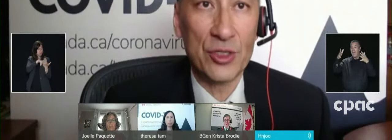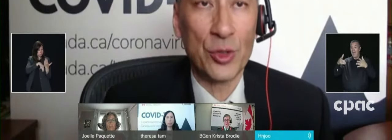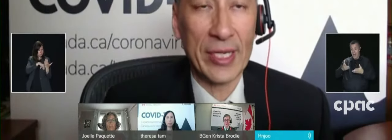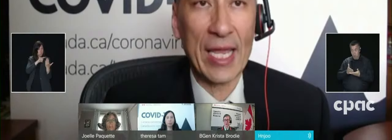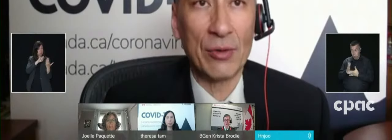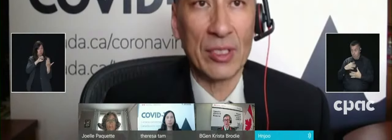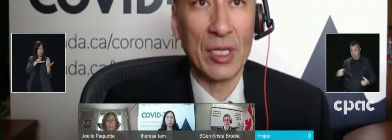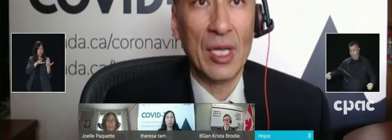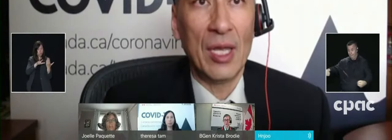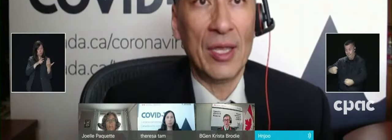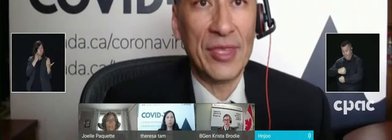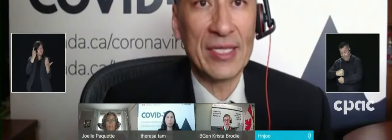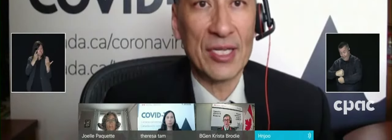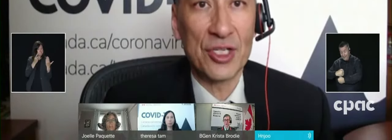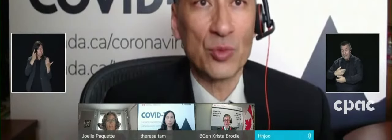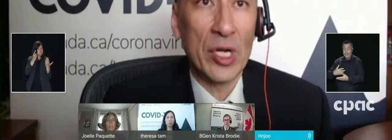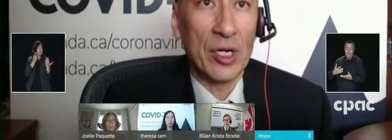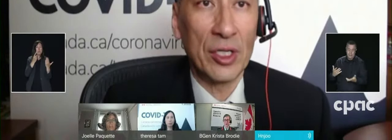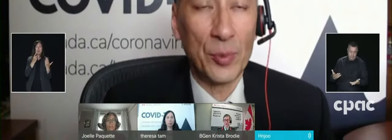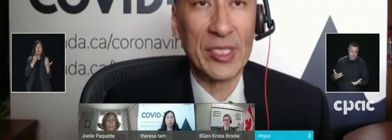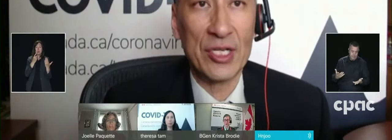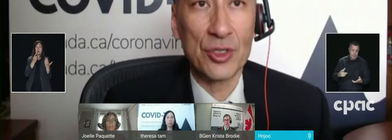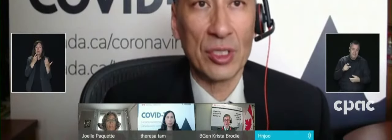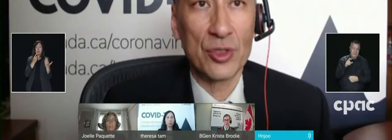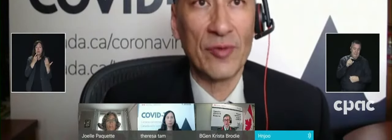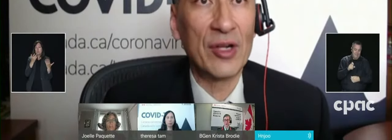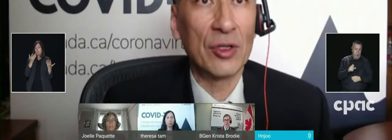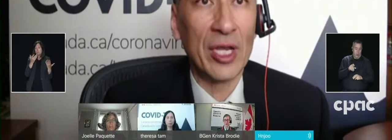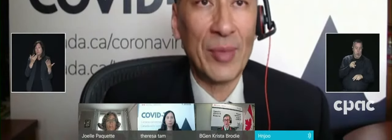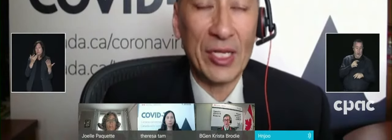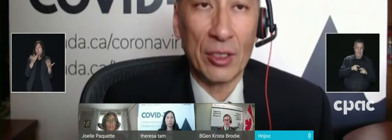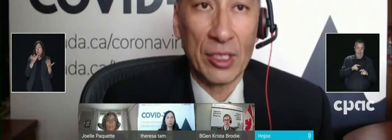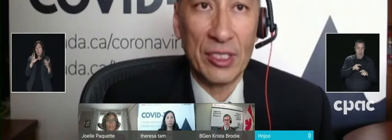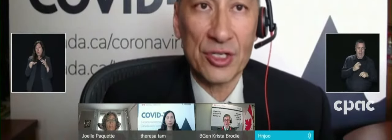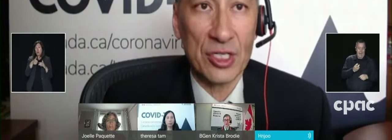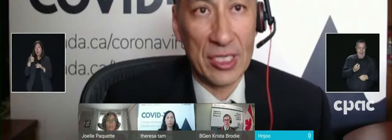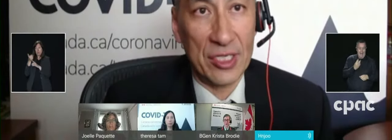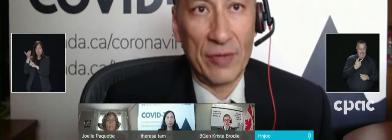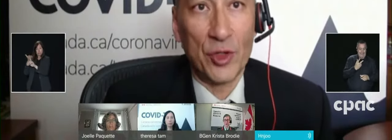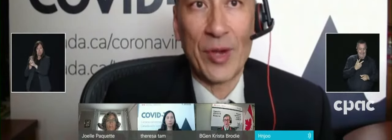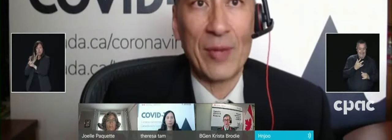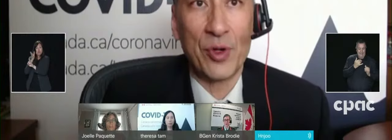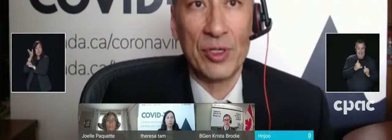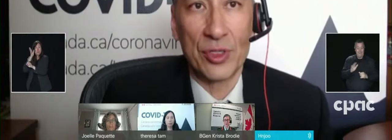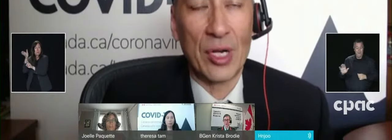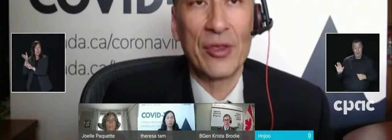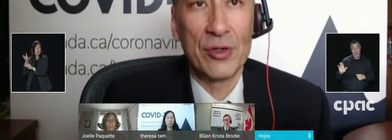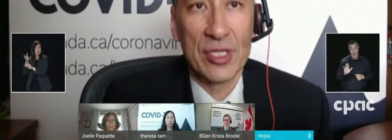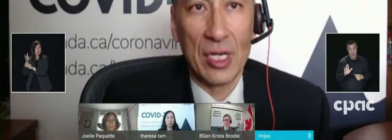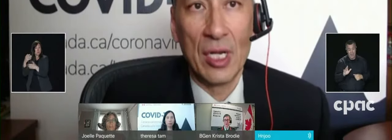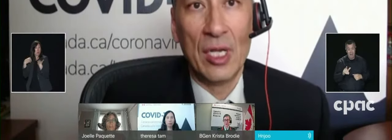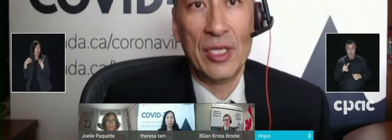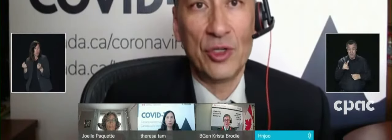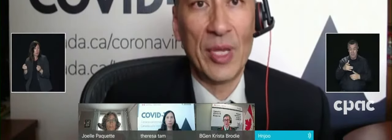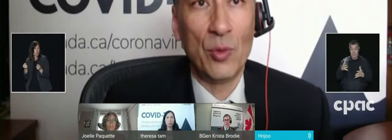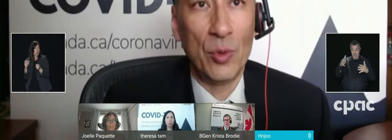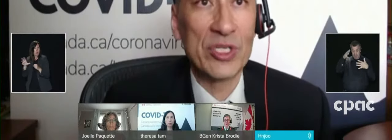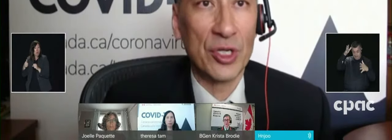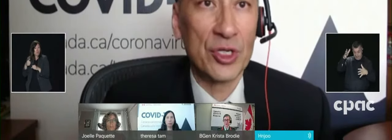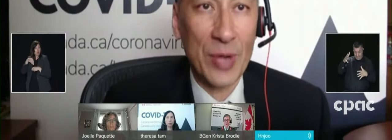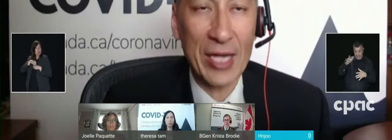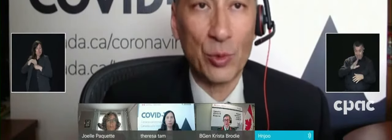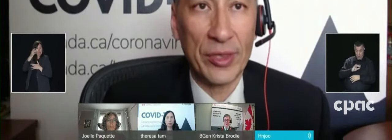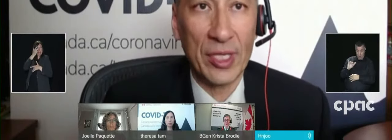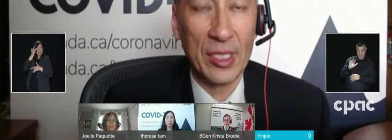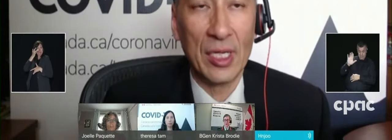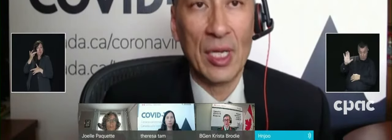it takes into account things such as what are the potential sort of underlying medical conditions, let's say, of your grandparents or others that you may wish